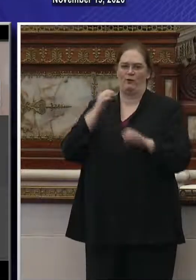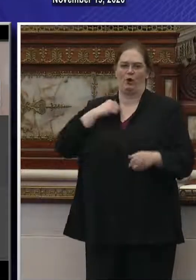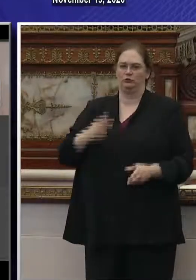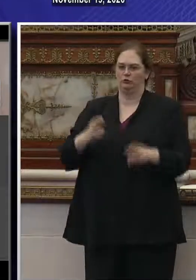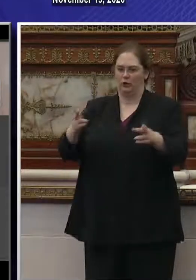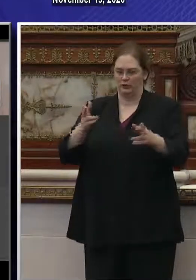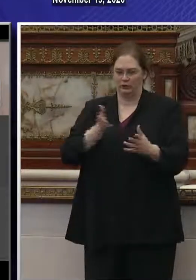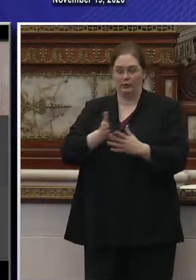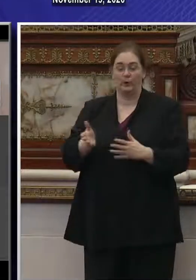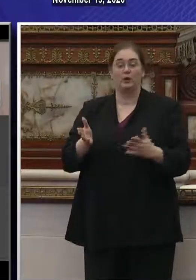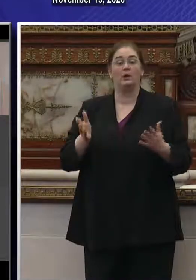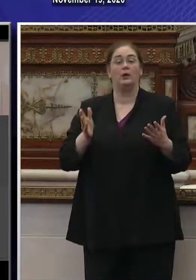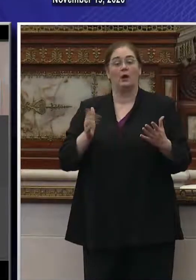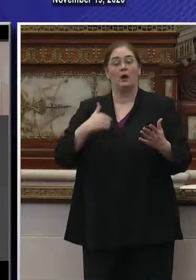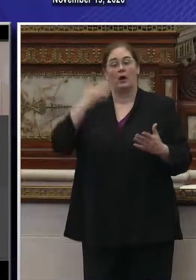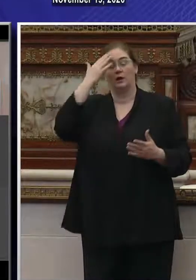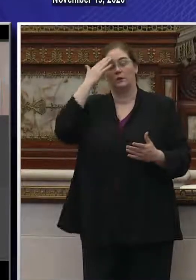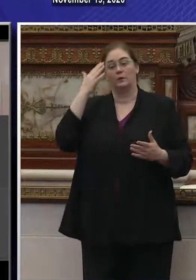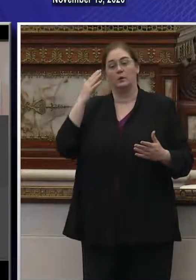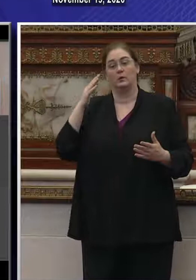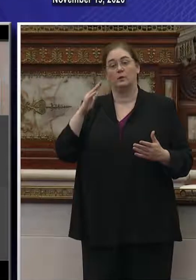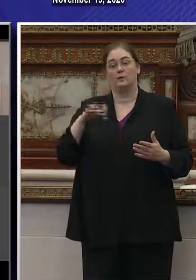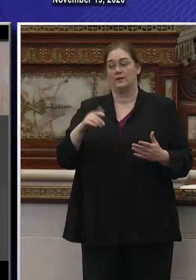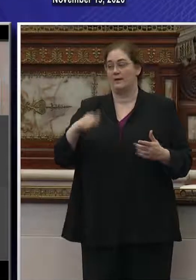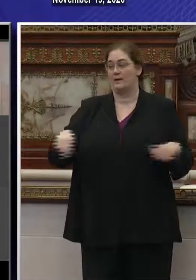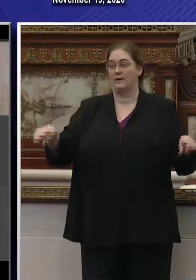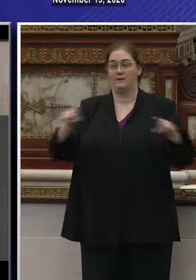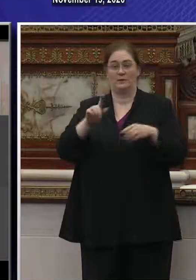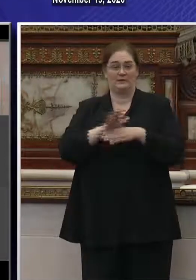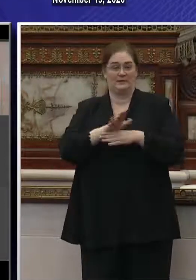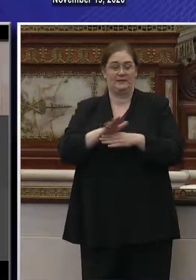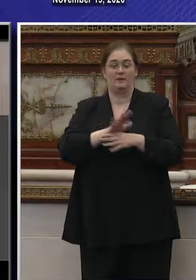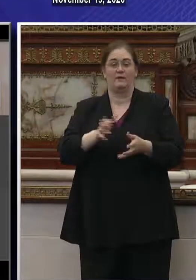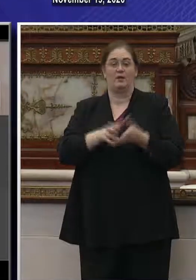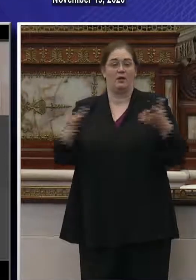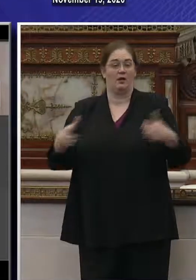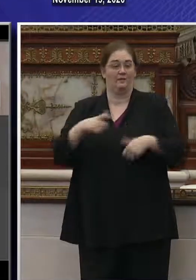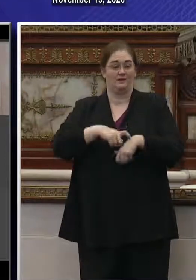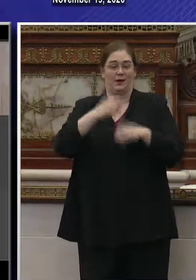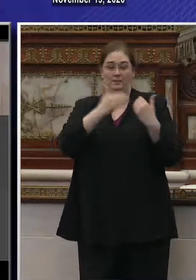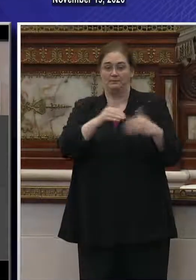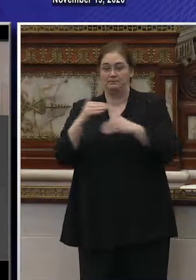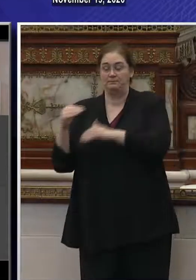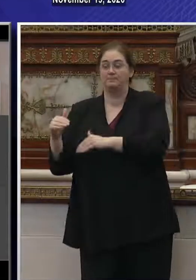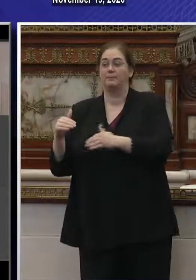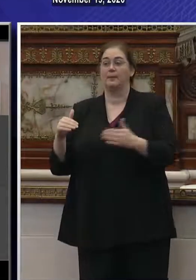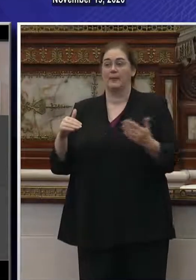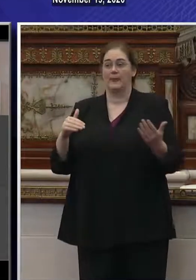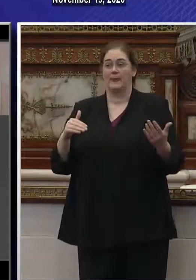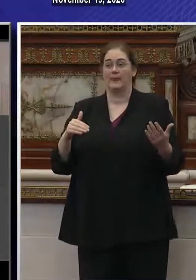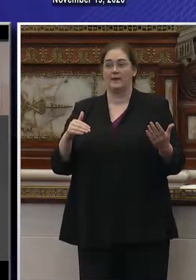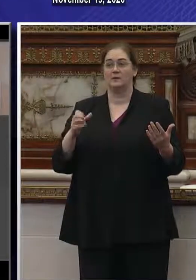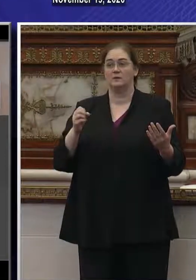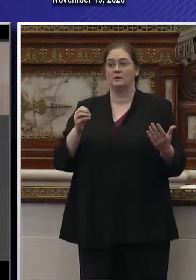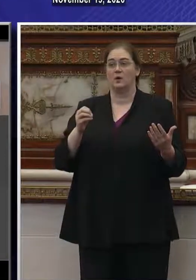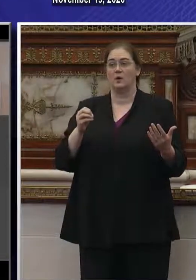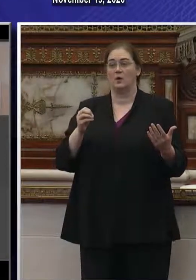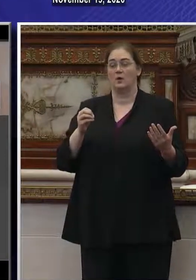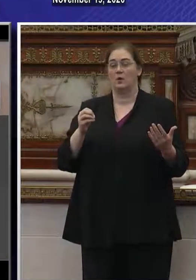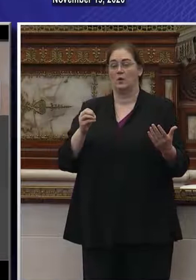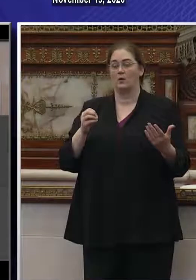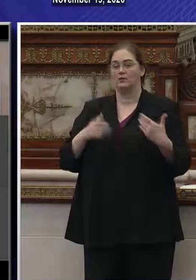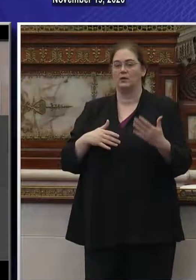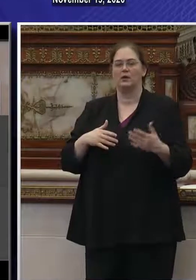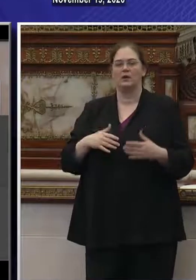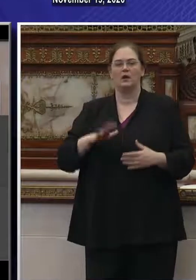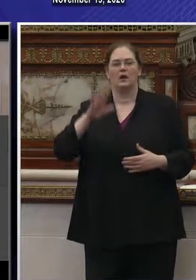rush through it. I know that everybody's busy and we have a lot of time constraints. So we want to make